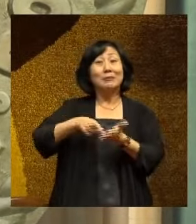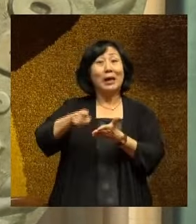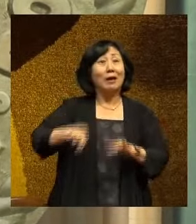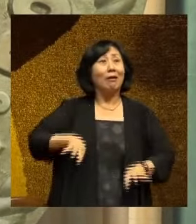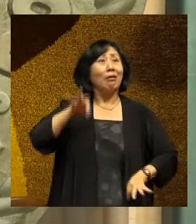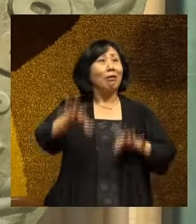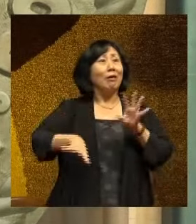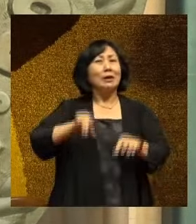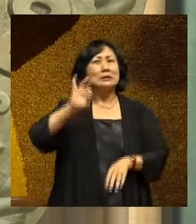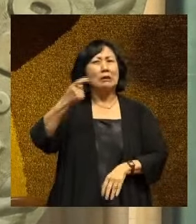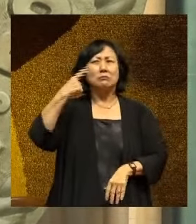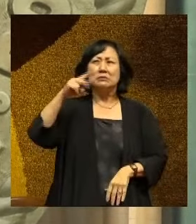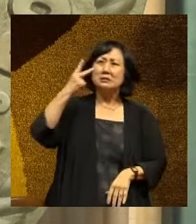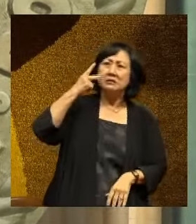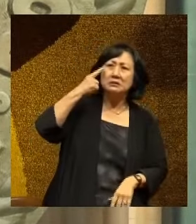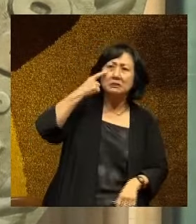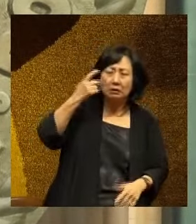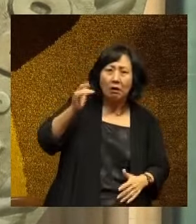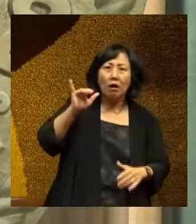public.